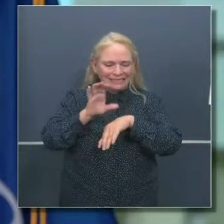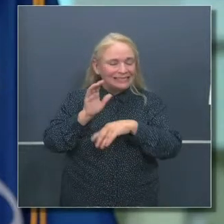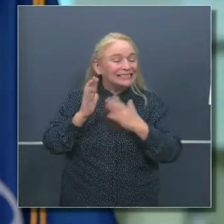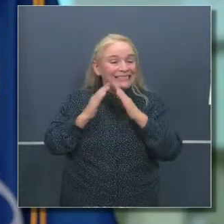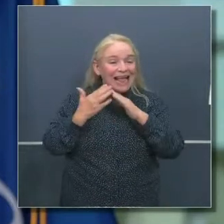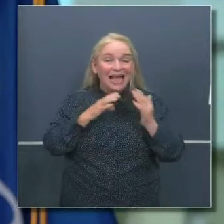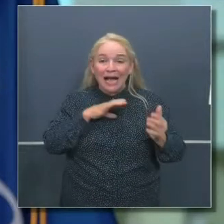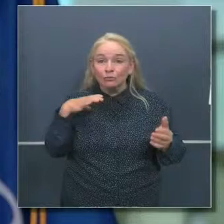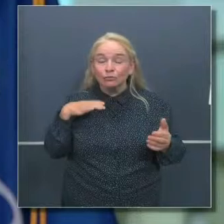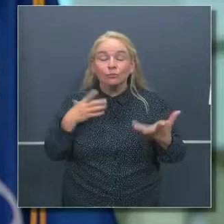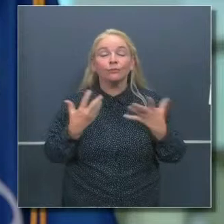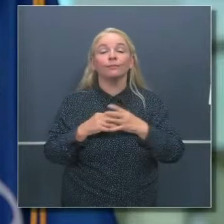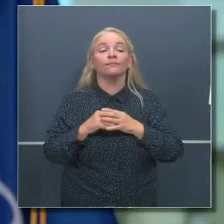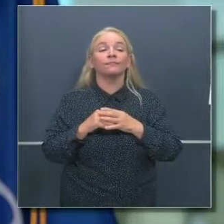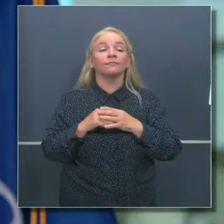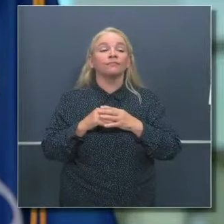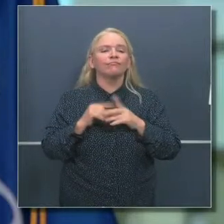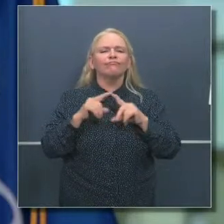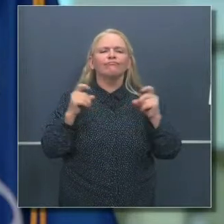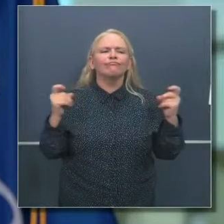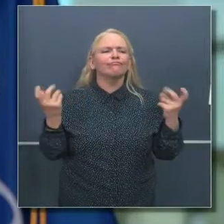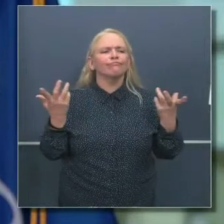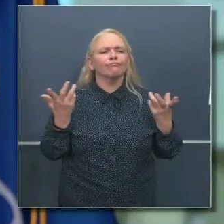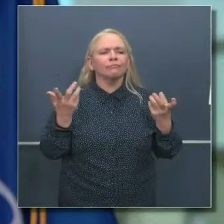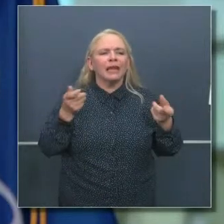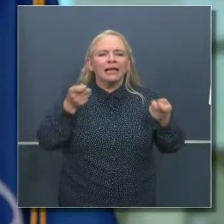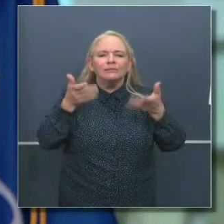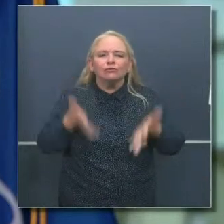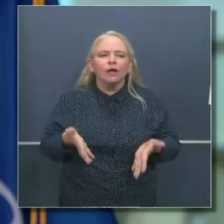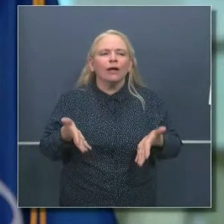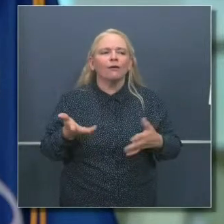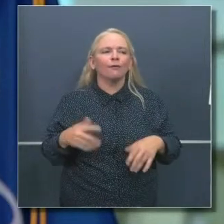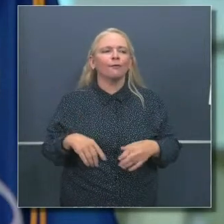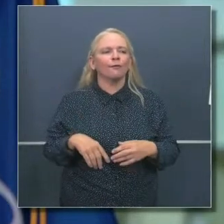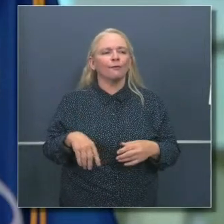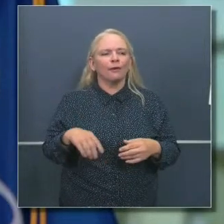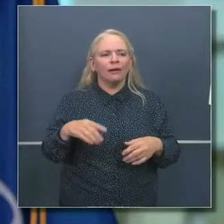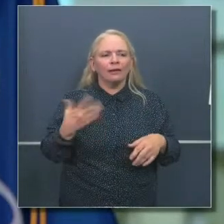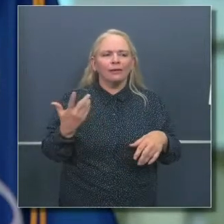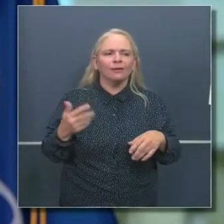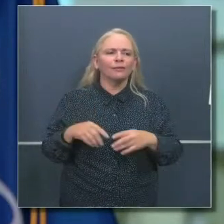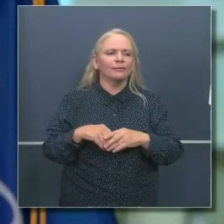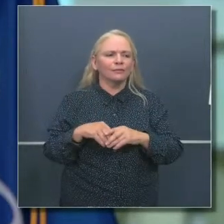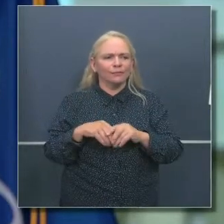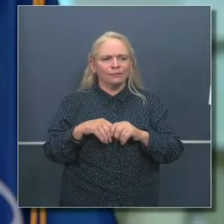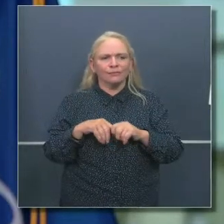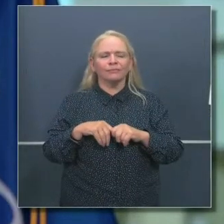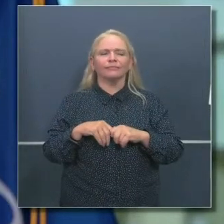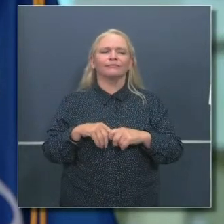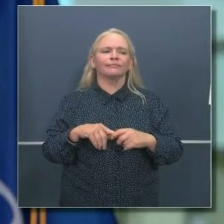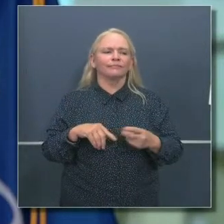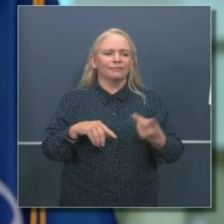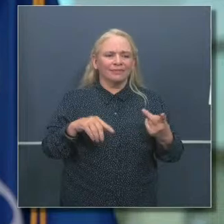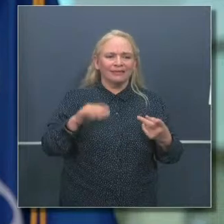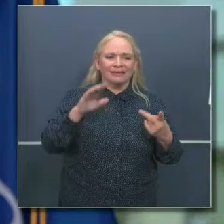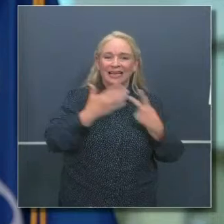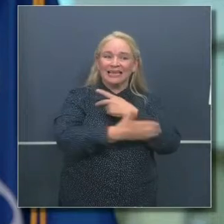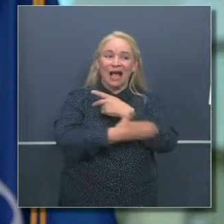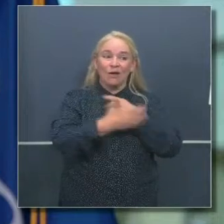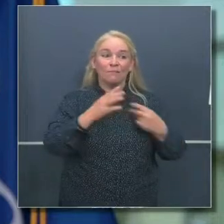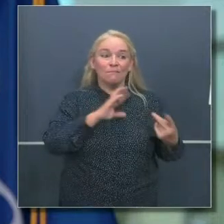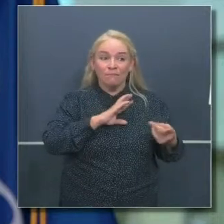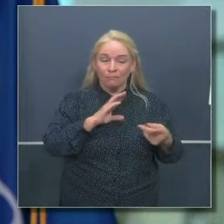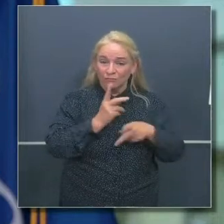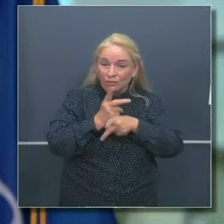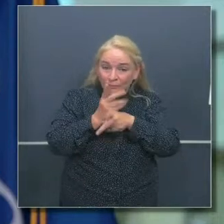reside directly with city administrators and mayors. At county level, county boards of